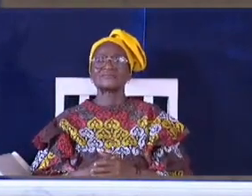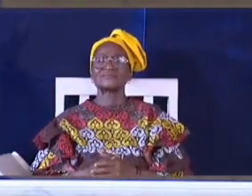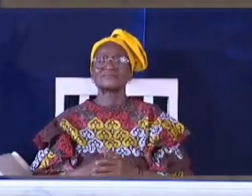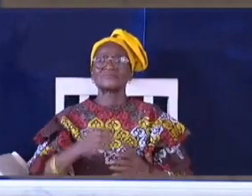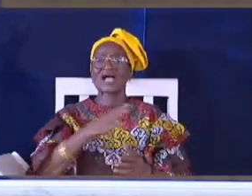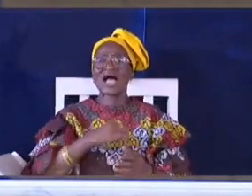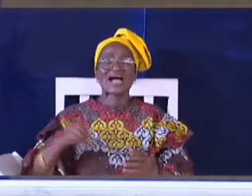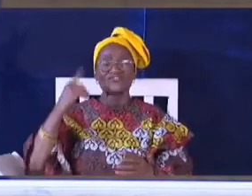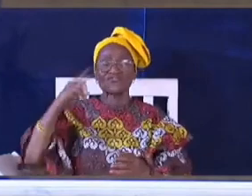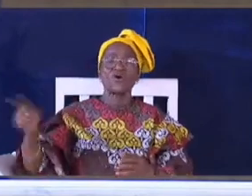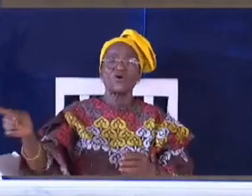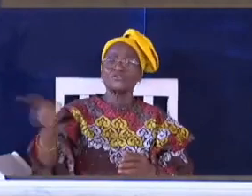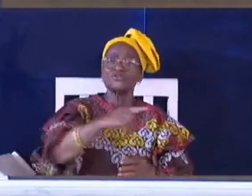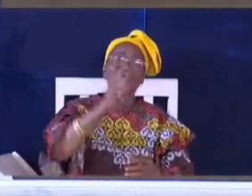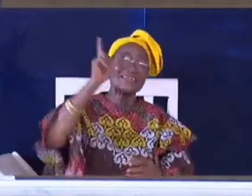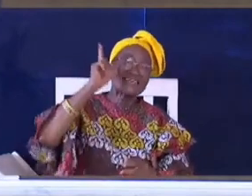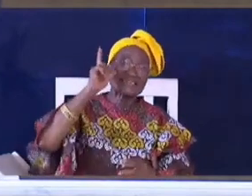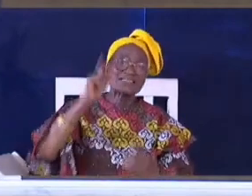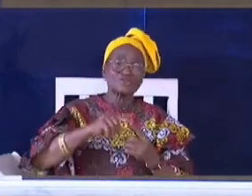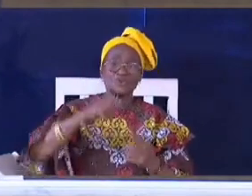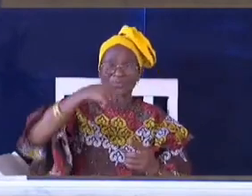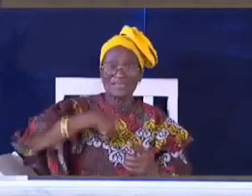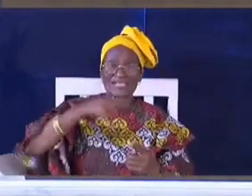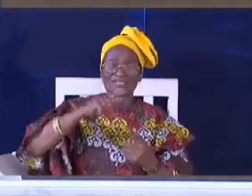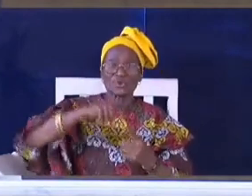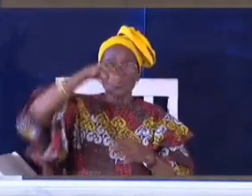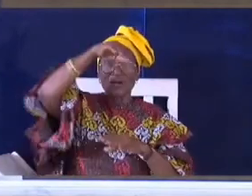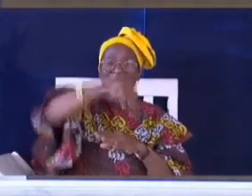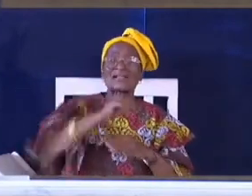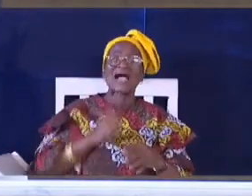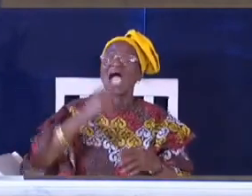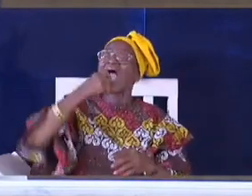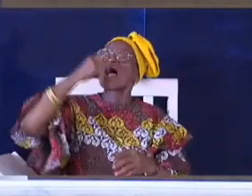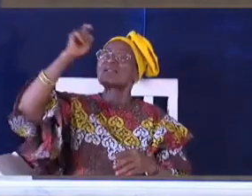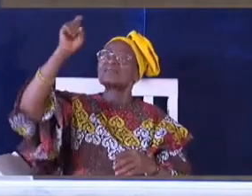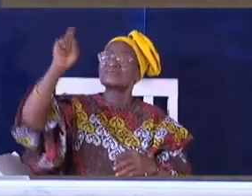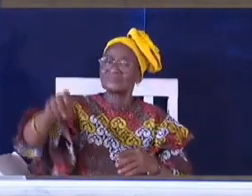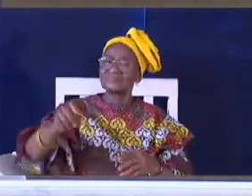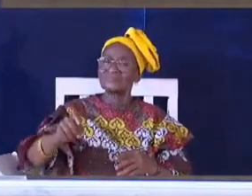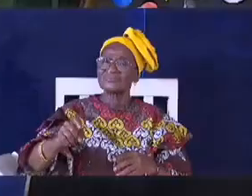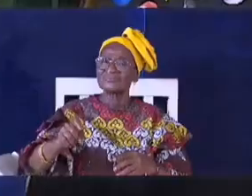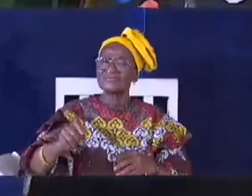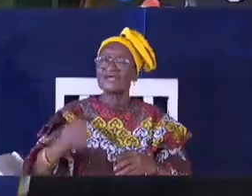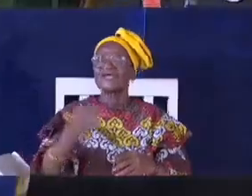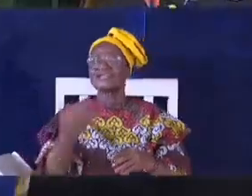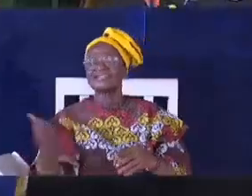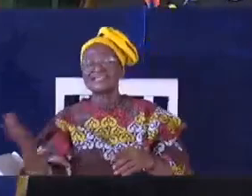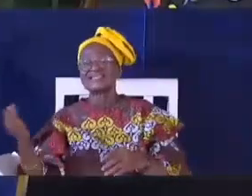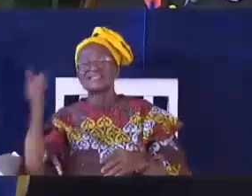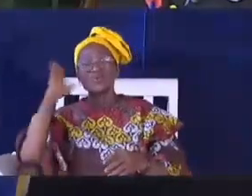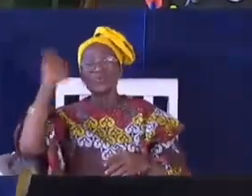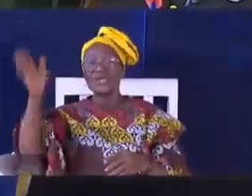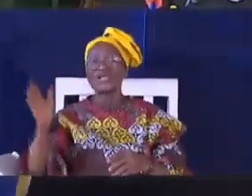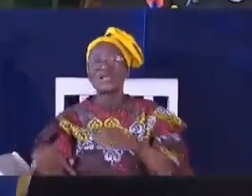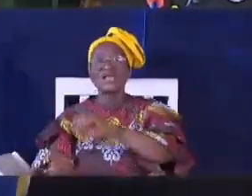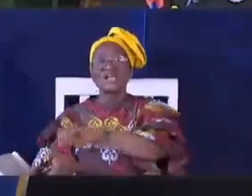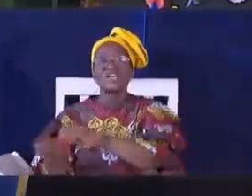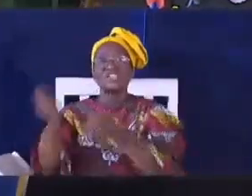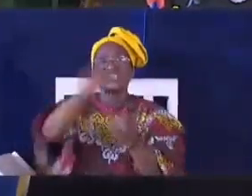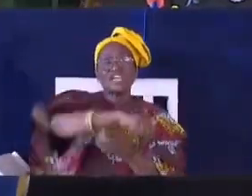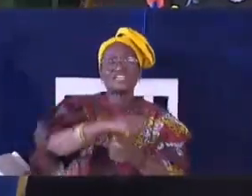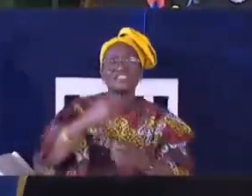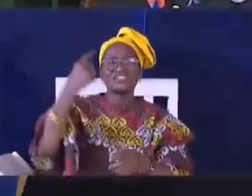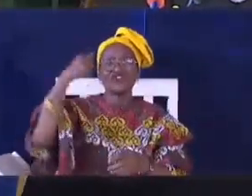And for you who listen to me tonight, I decree things will change for the better for you.